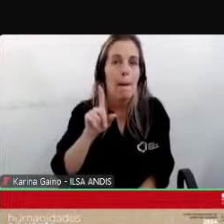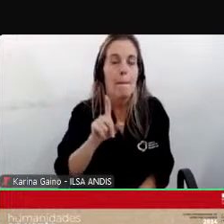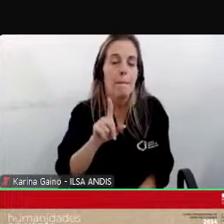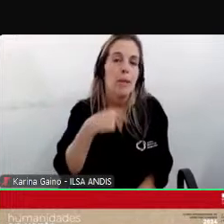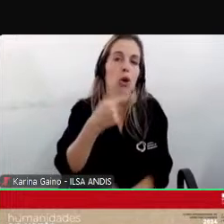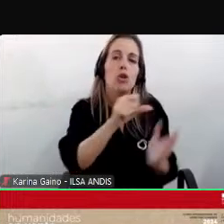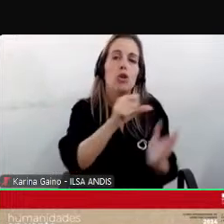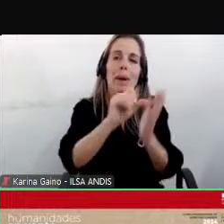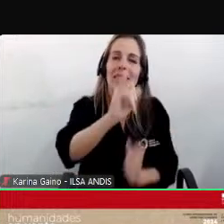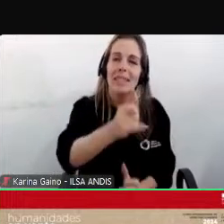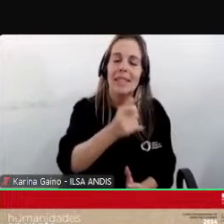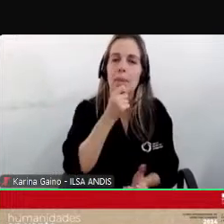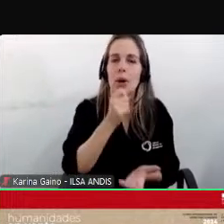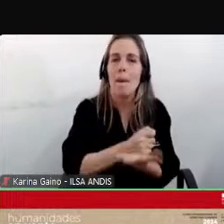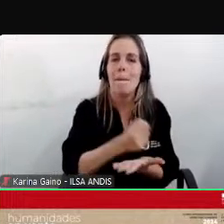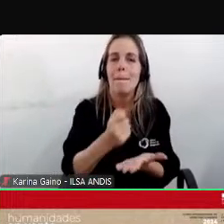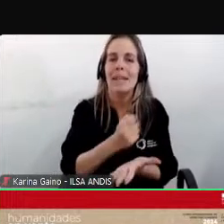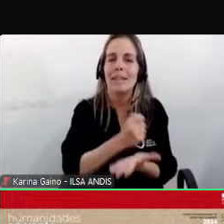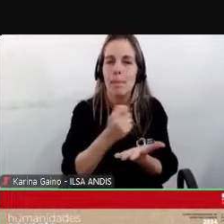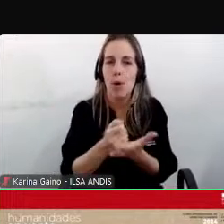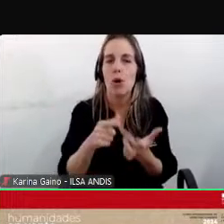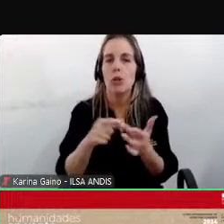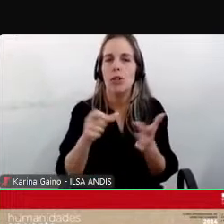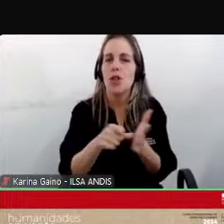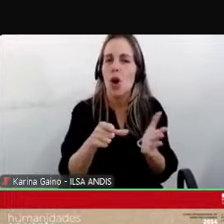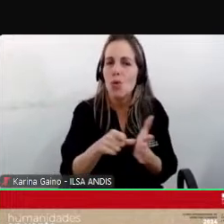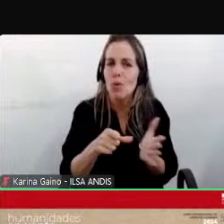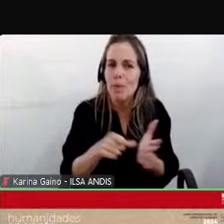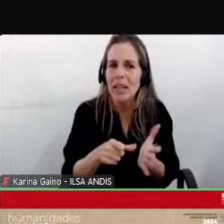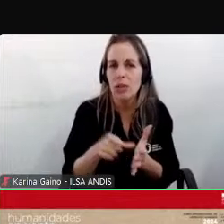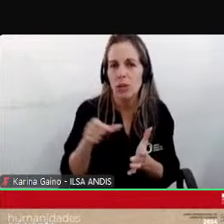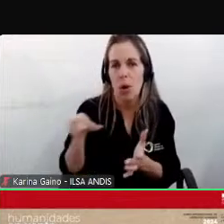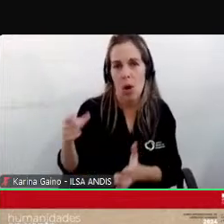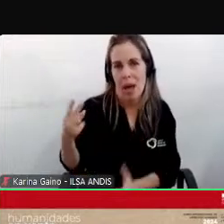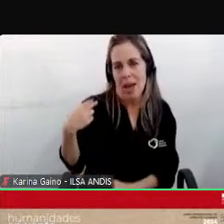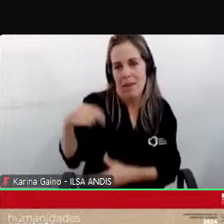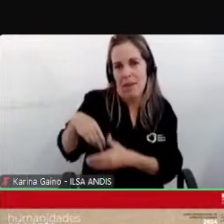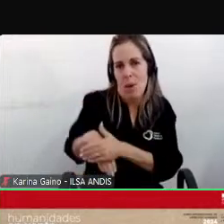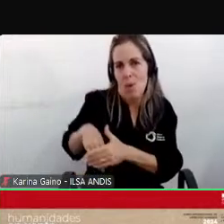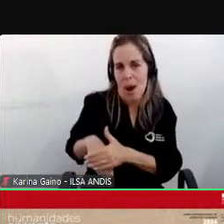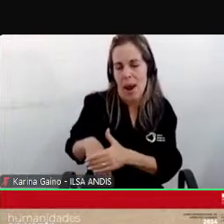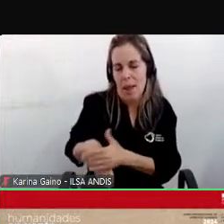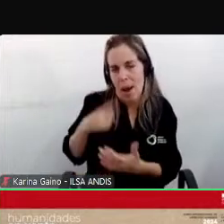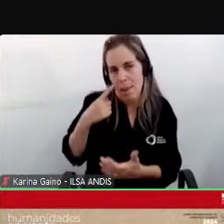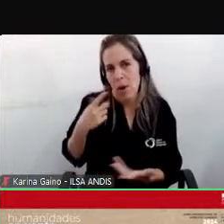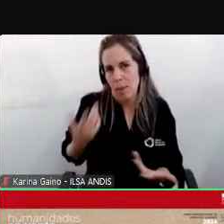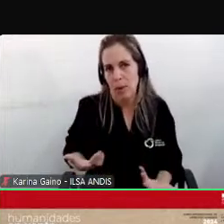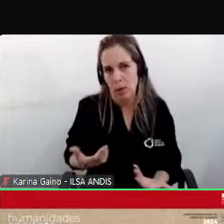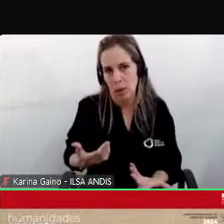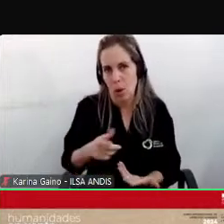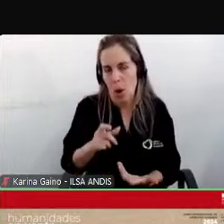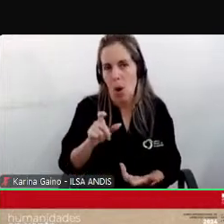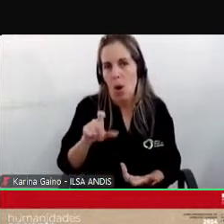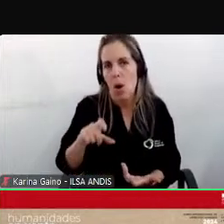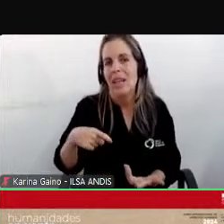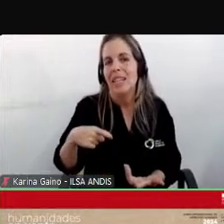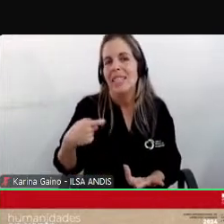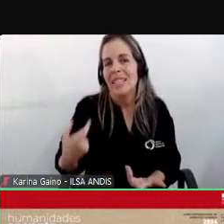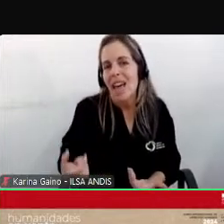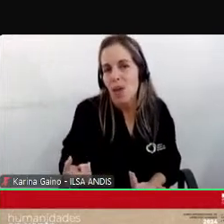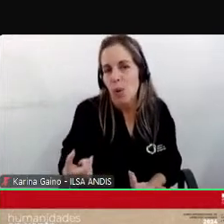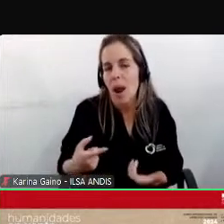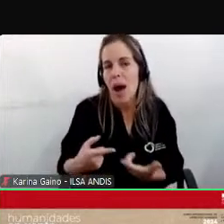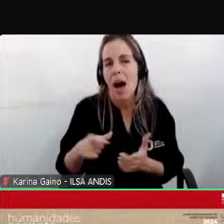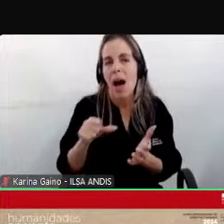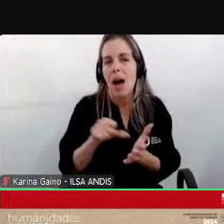of identification documents is also very common. So, for example, cédulas in Guatemala or